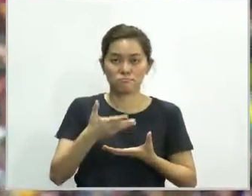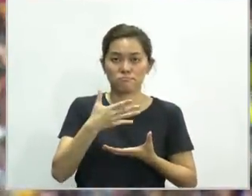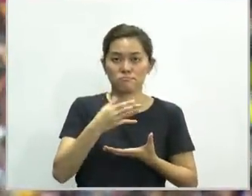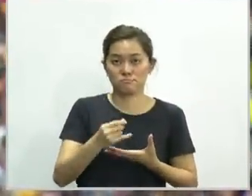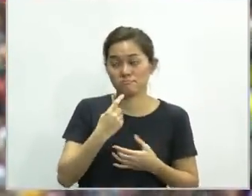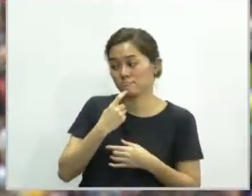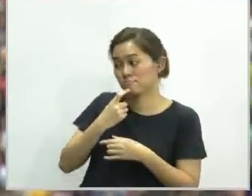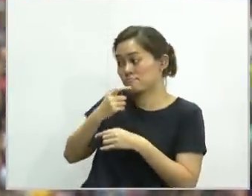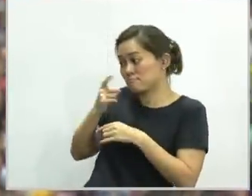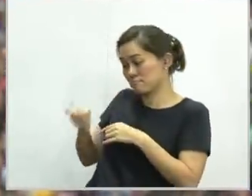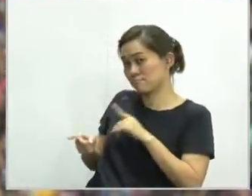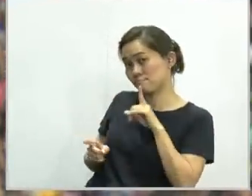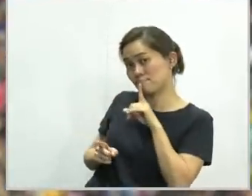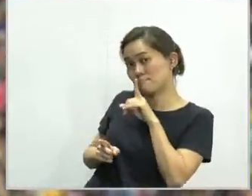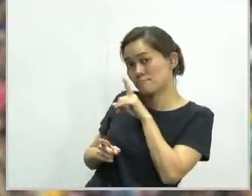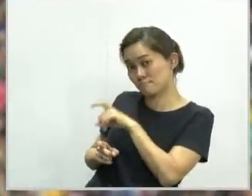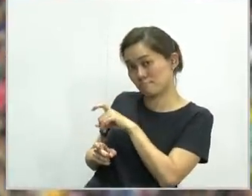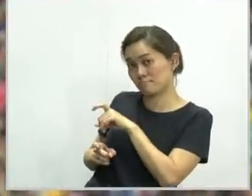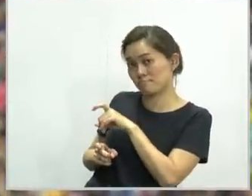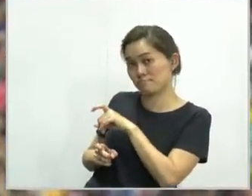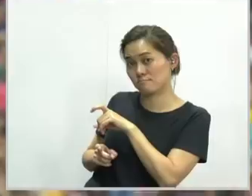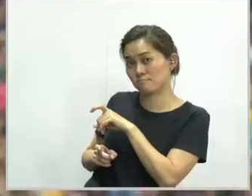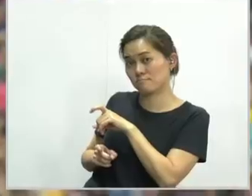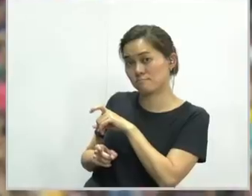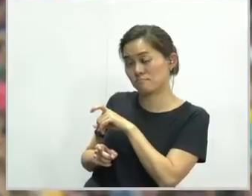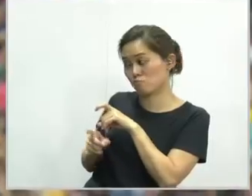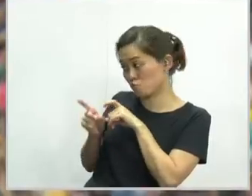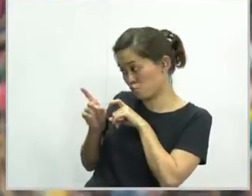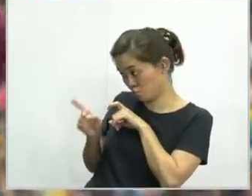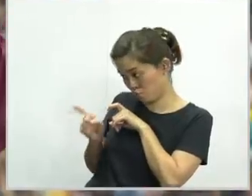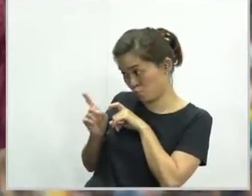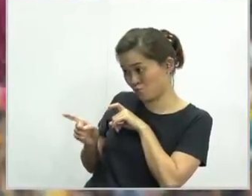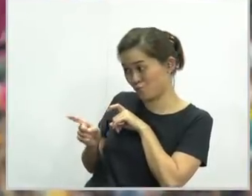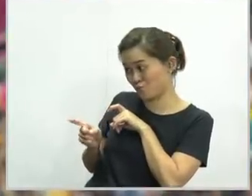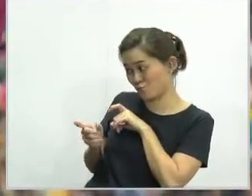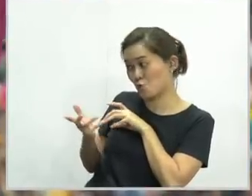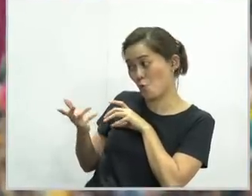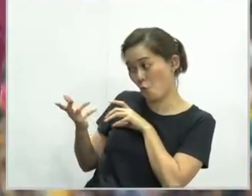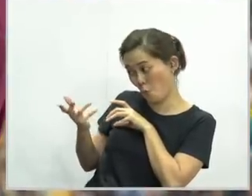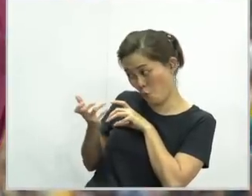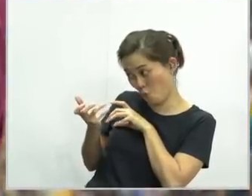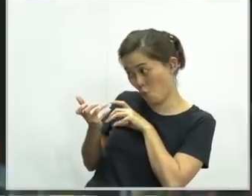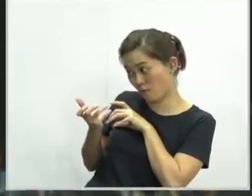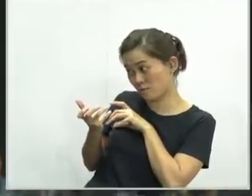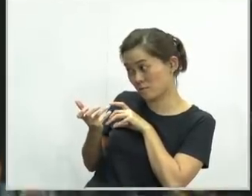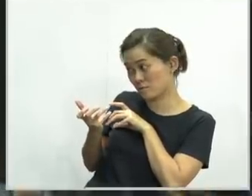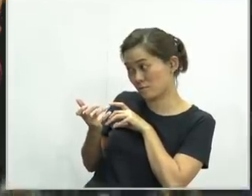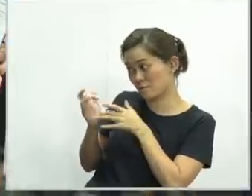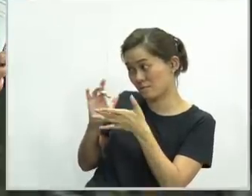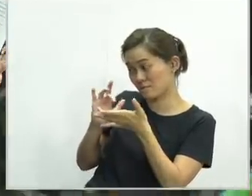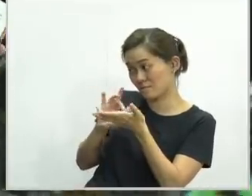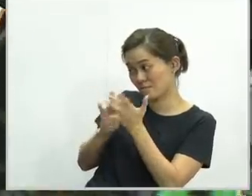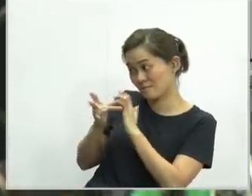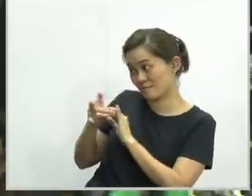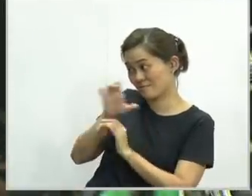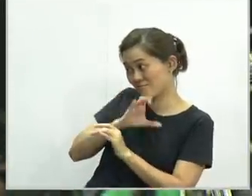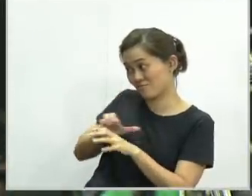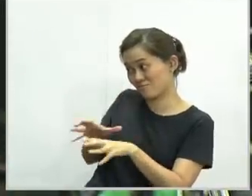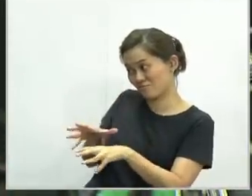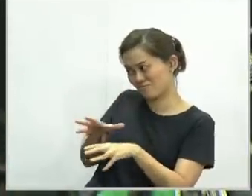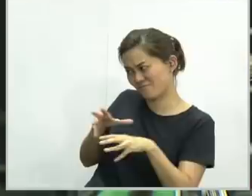them and ask them, would you like to accept